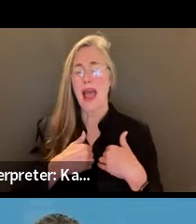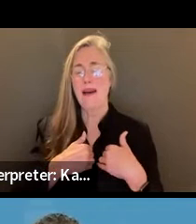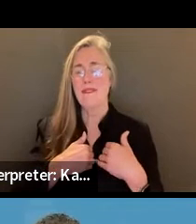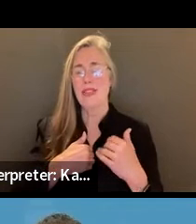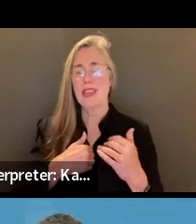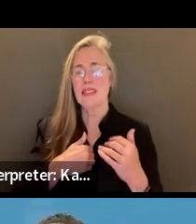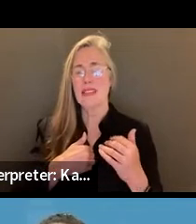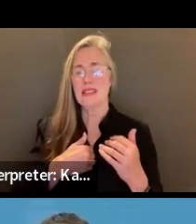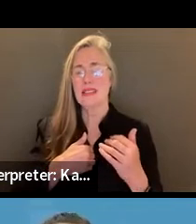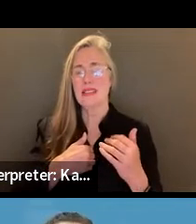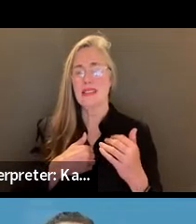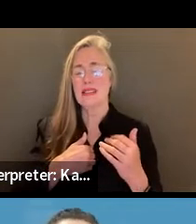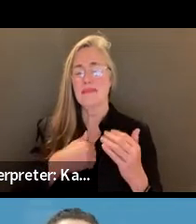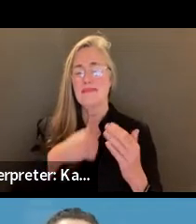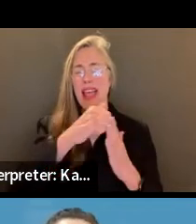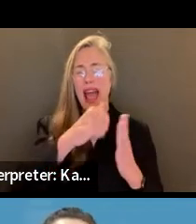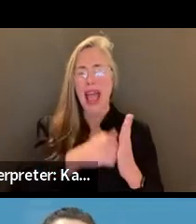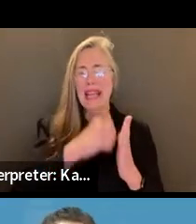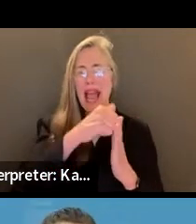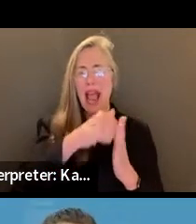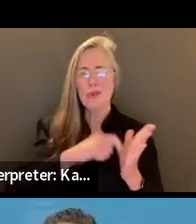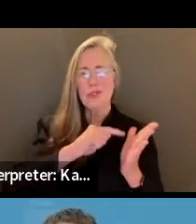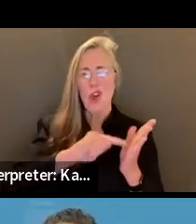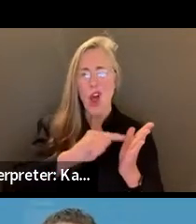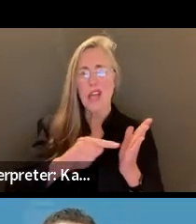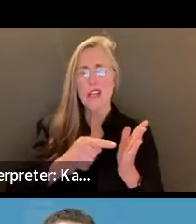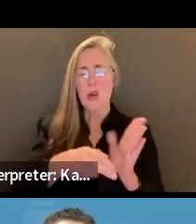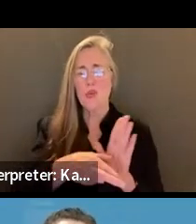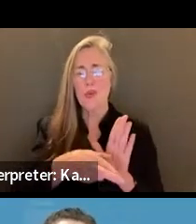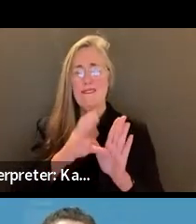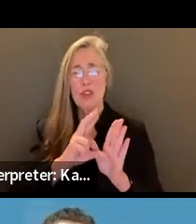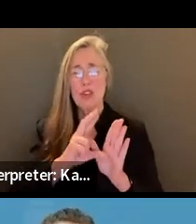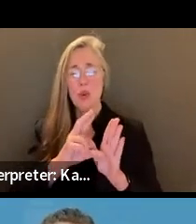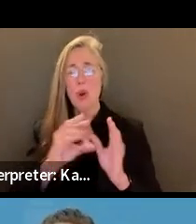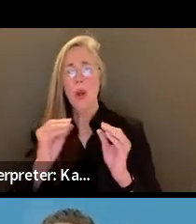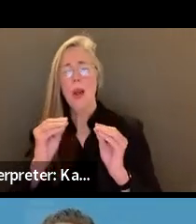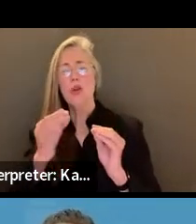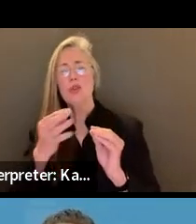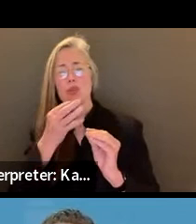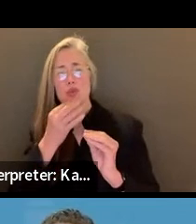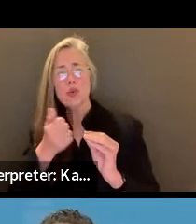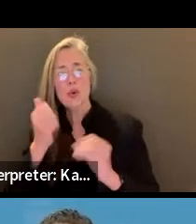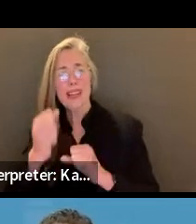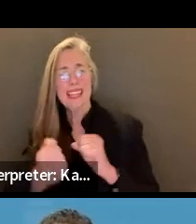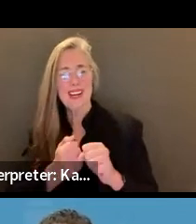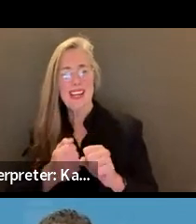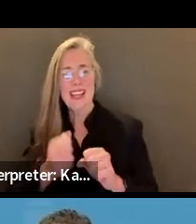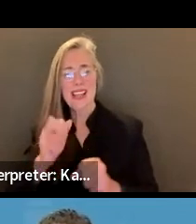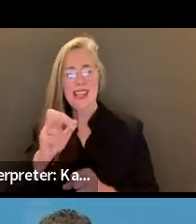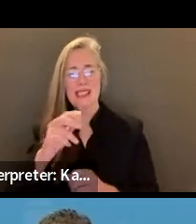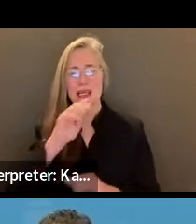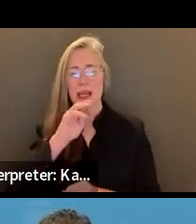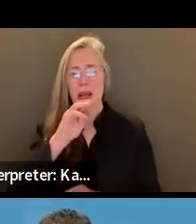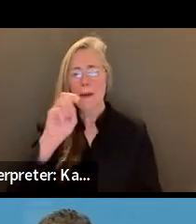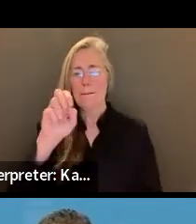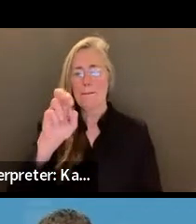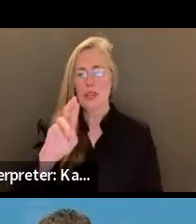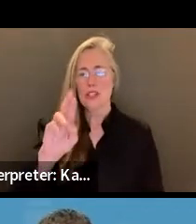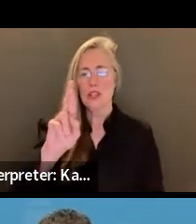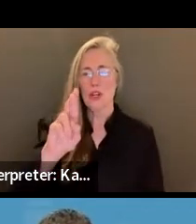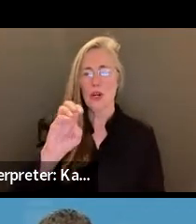So I just wanted to make that clear for you. I would like to introduce Mr. Royce Townsend. He is our auditor from Eide